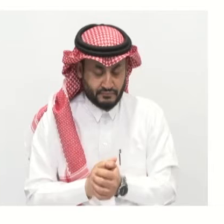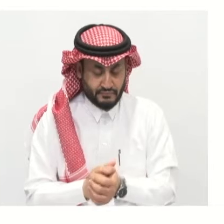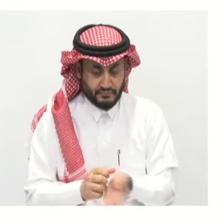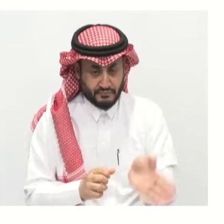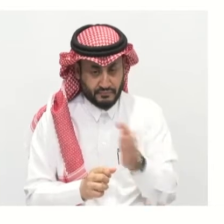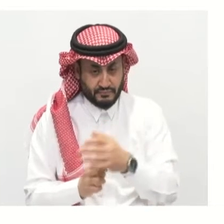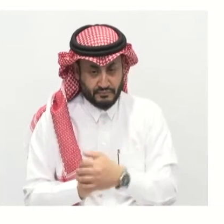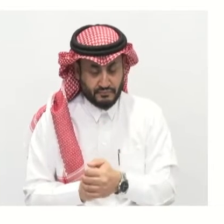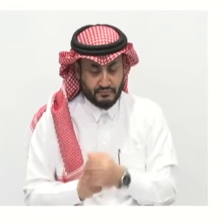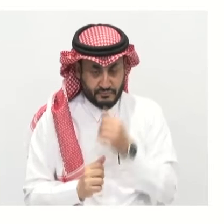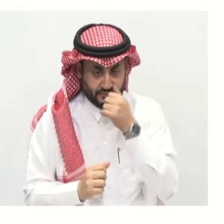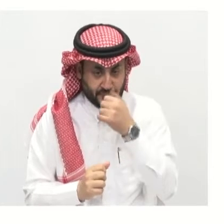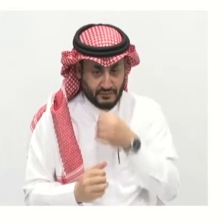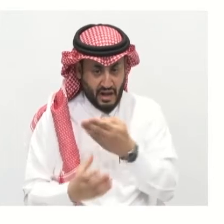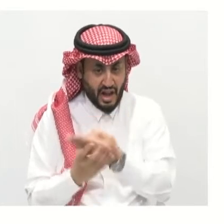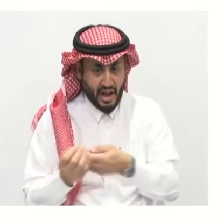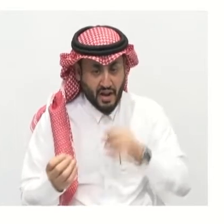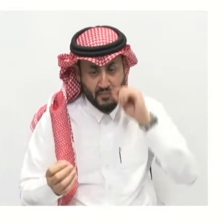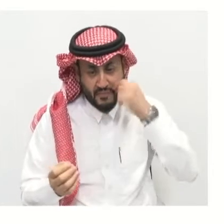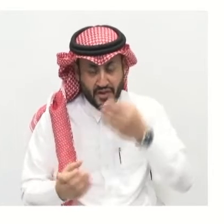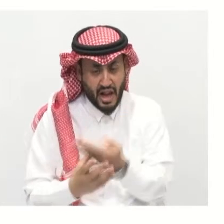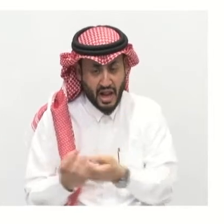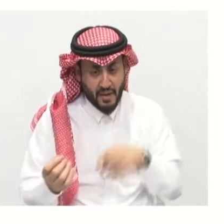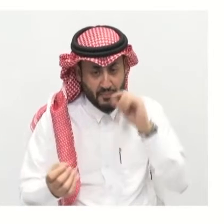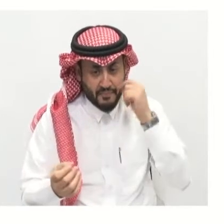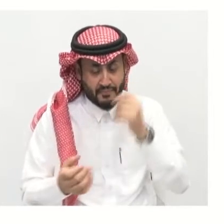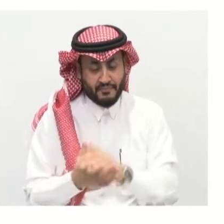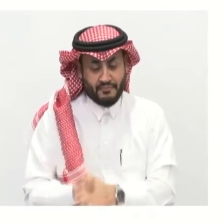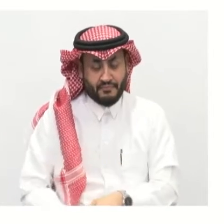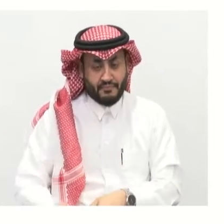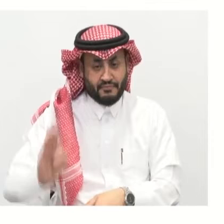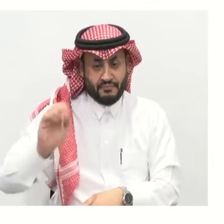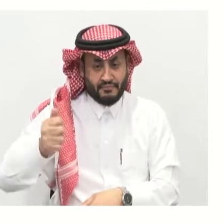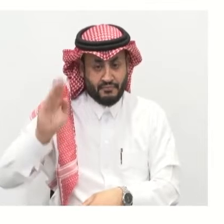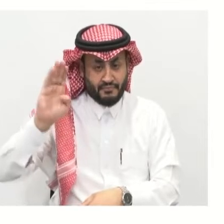And baby brother, right? There's a baby brother in the picture.